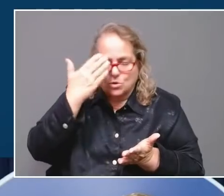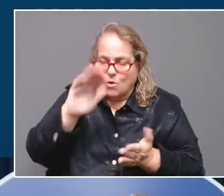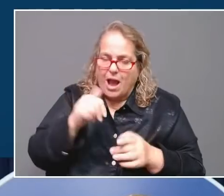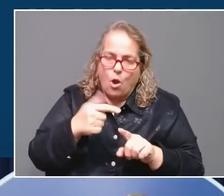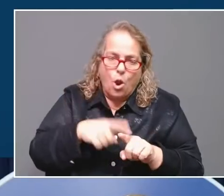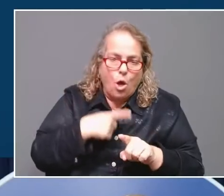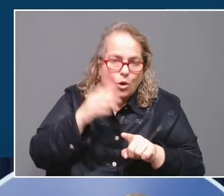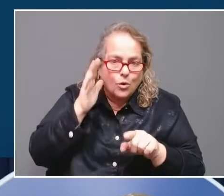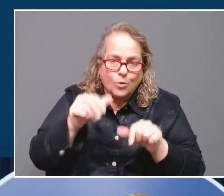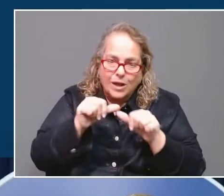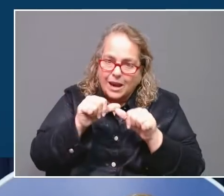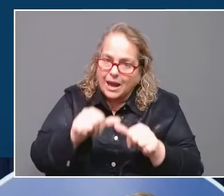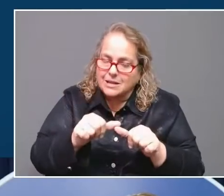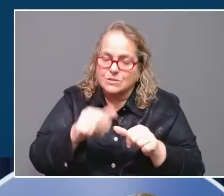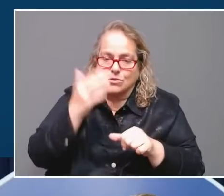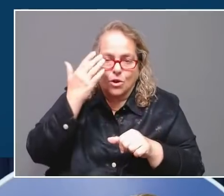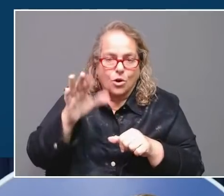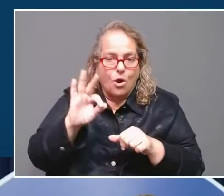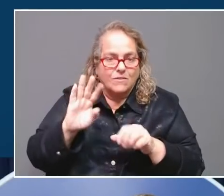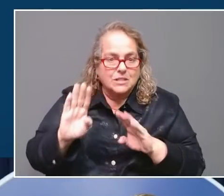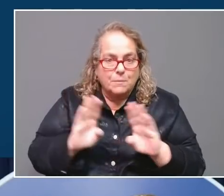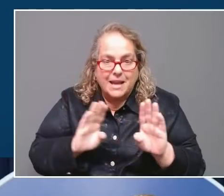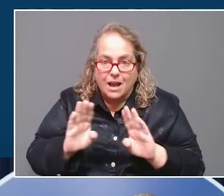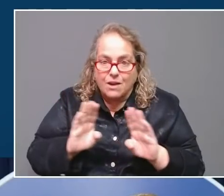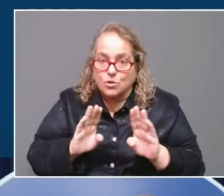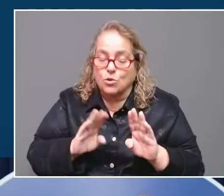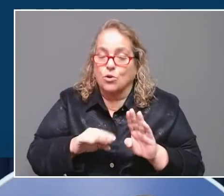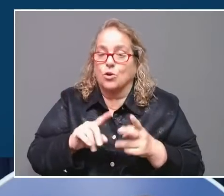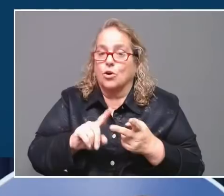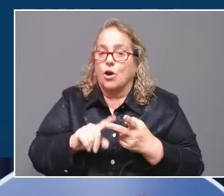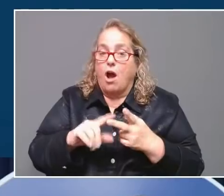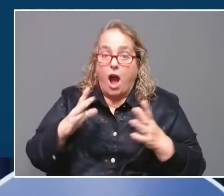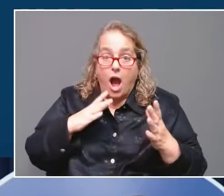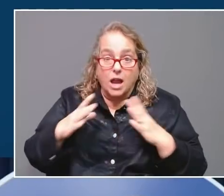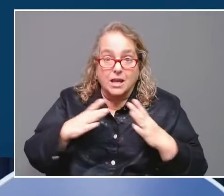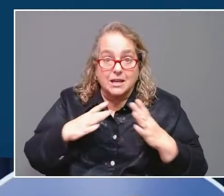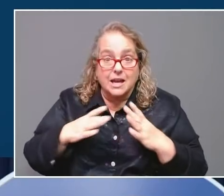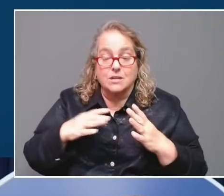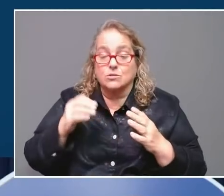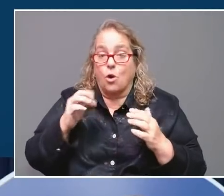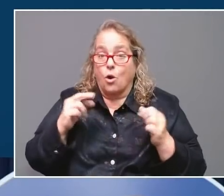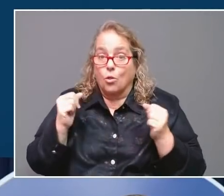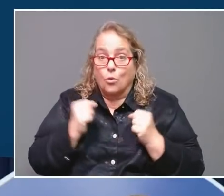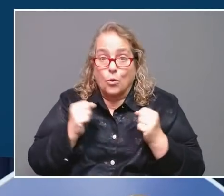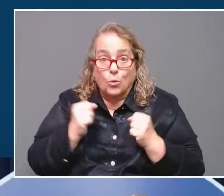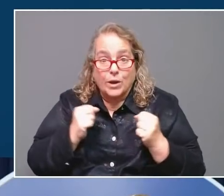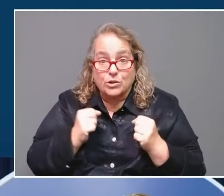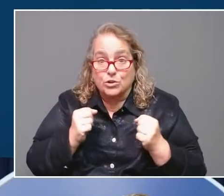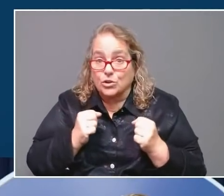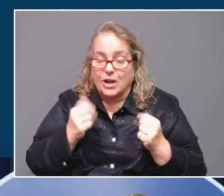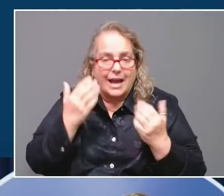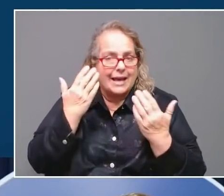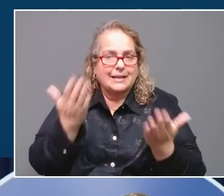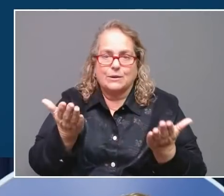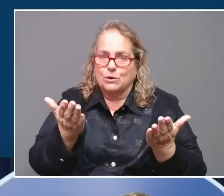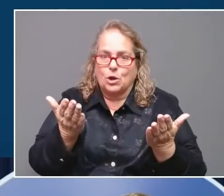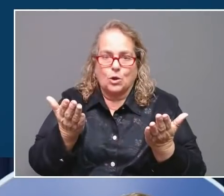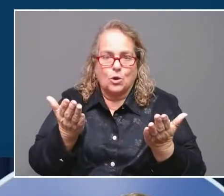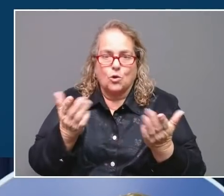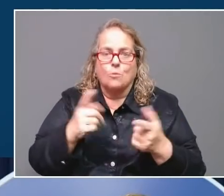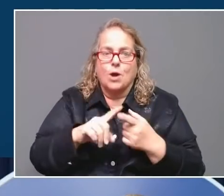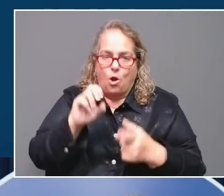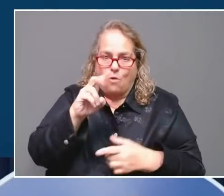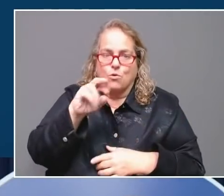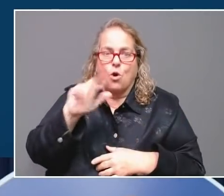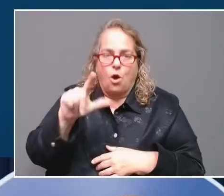it's behavior driven. It could be driven by the holidays or the winter. But we are overall, we believe, seeing more